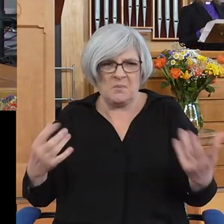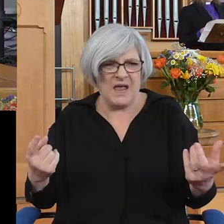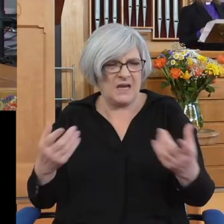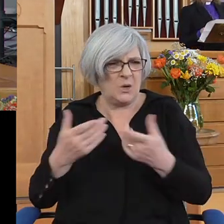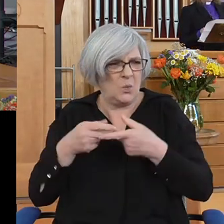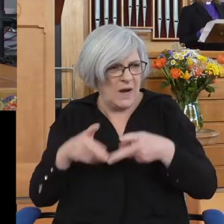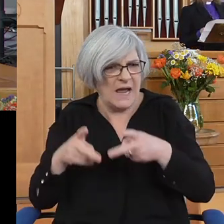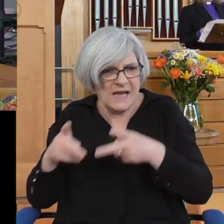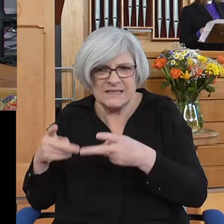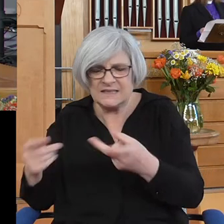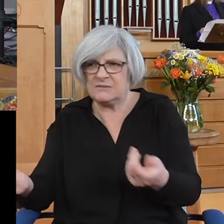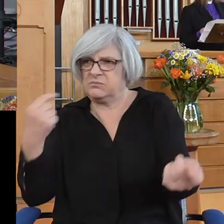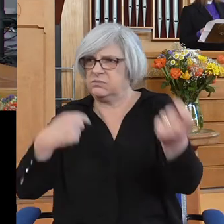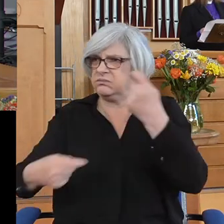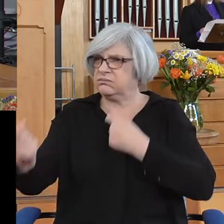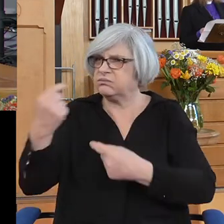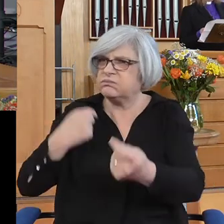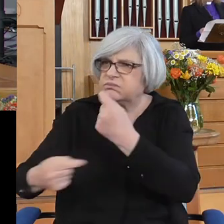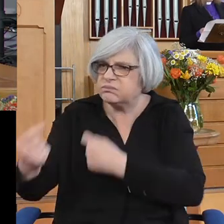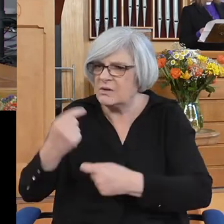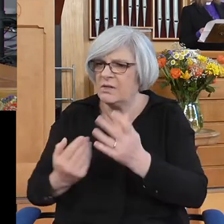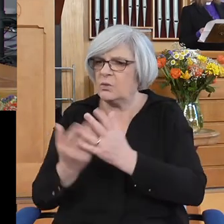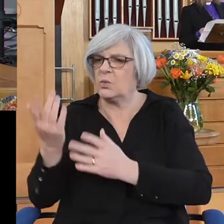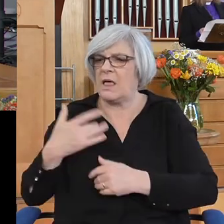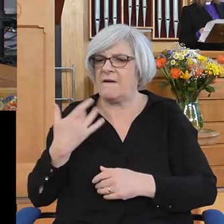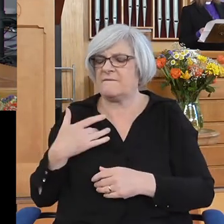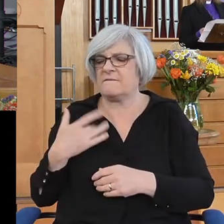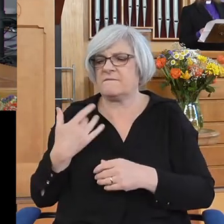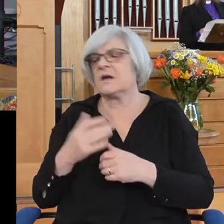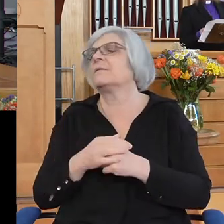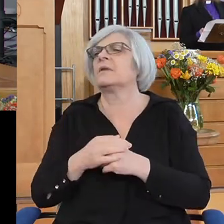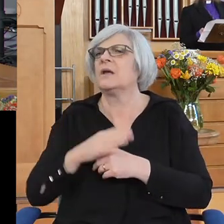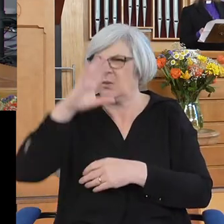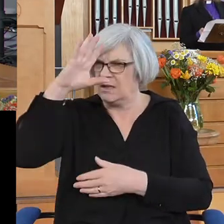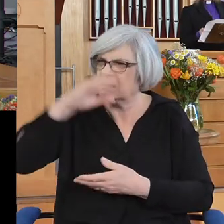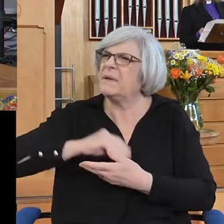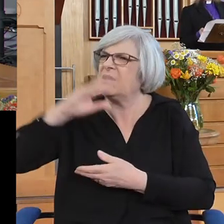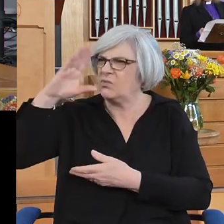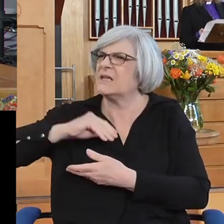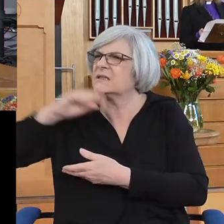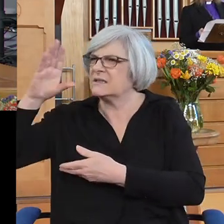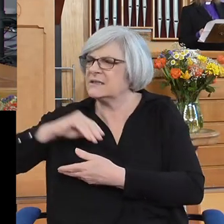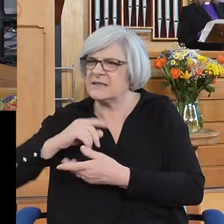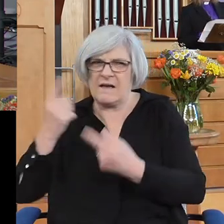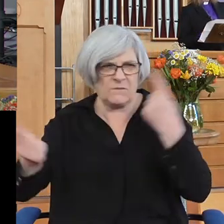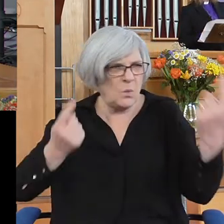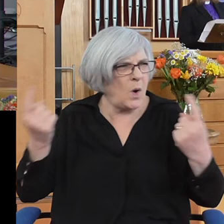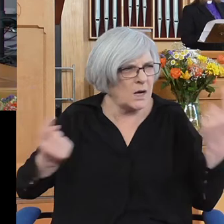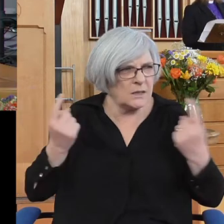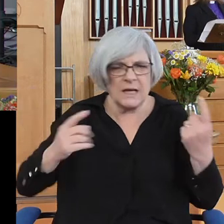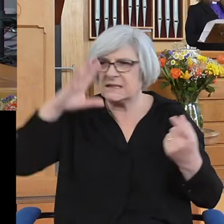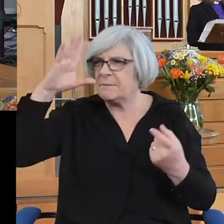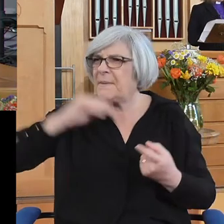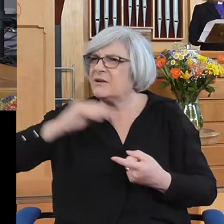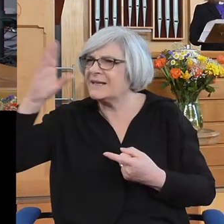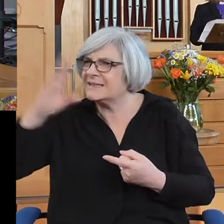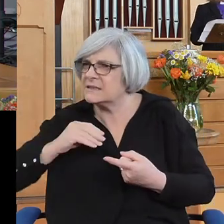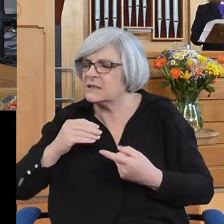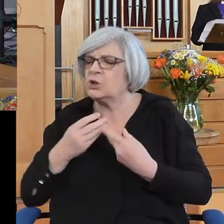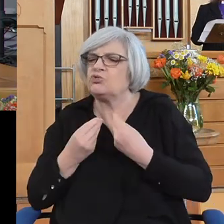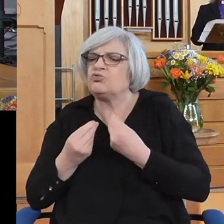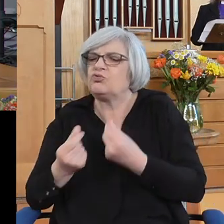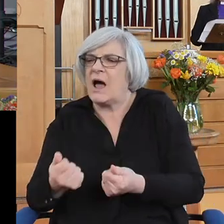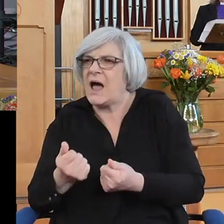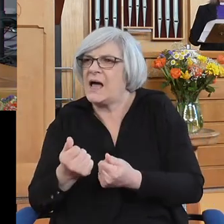ways through life, do they not? We experience, all of us, the dry,